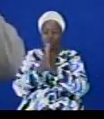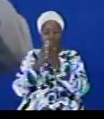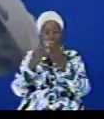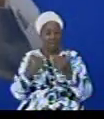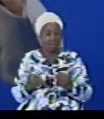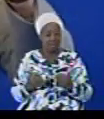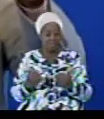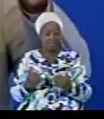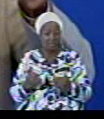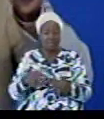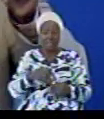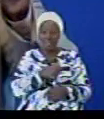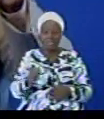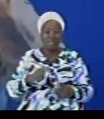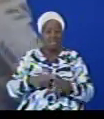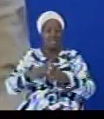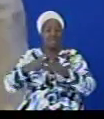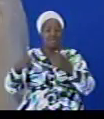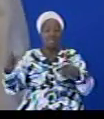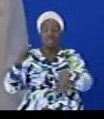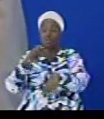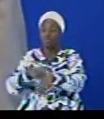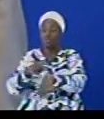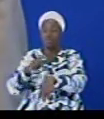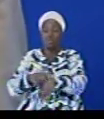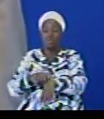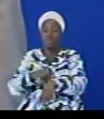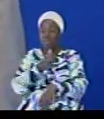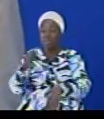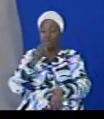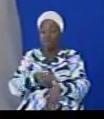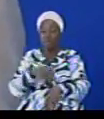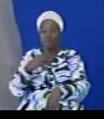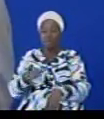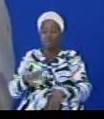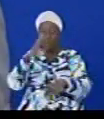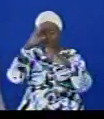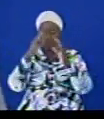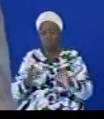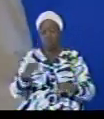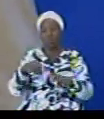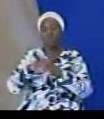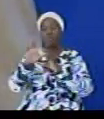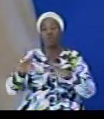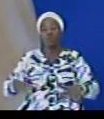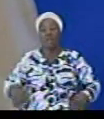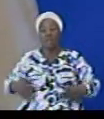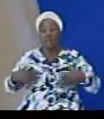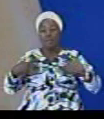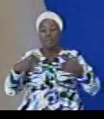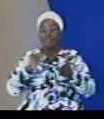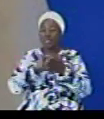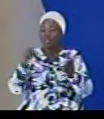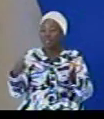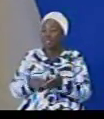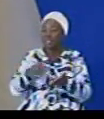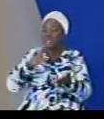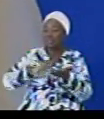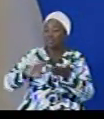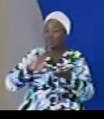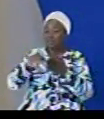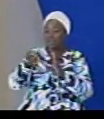A great moment, a moment of decision in your life, that this forgiveness and